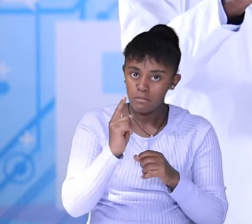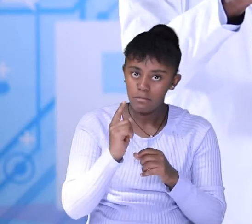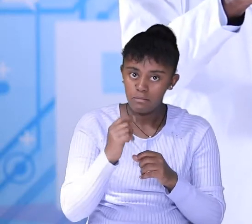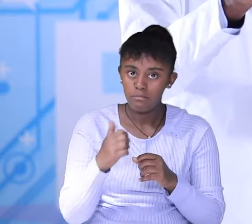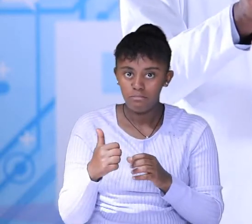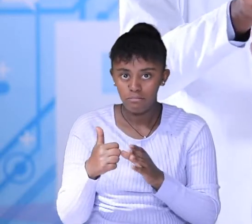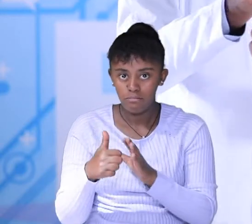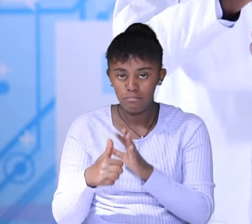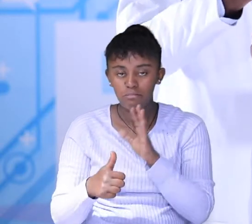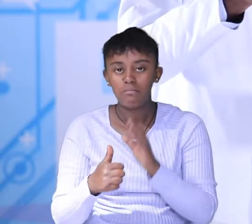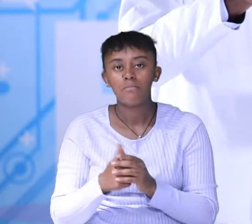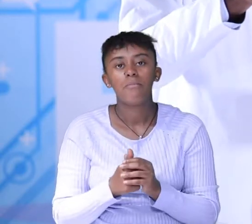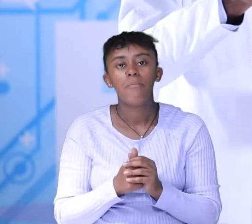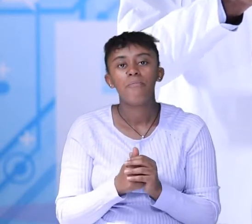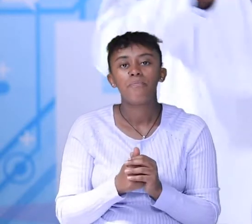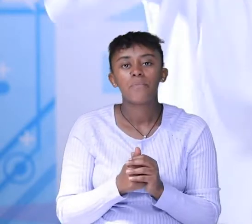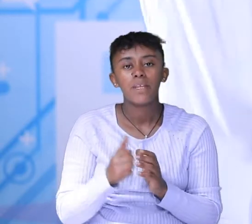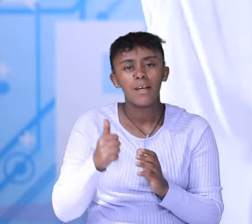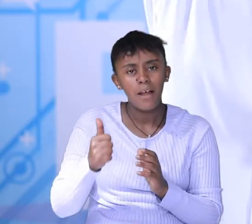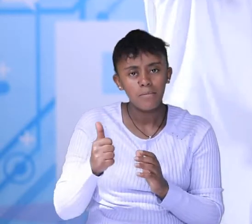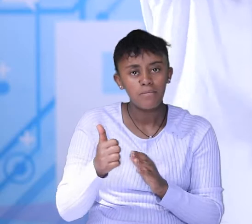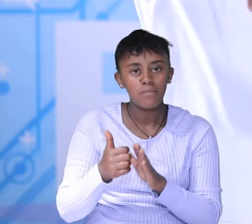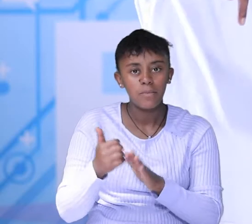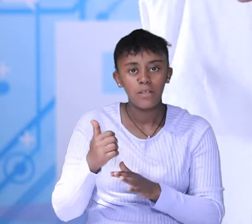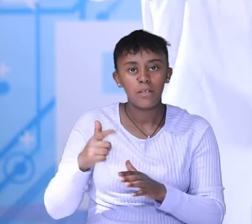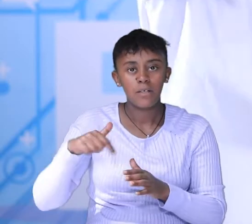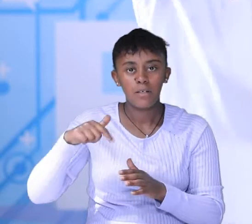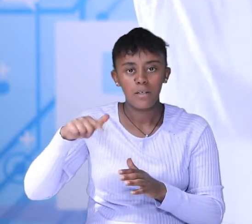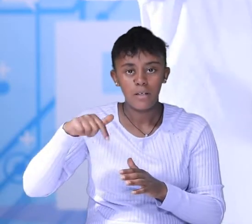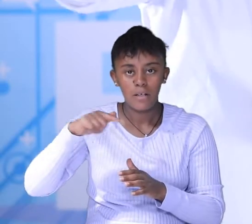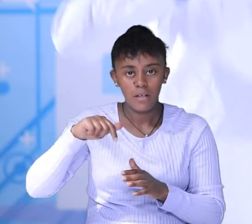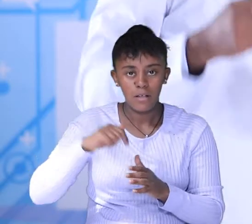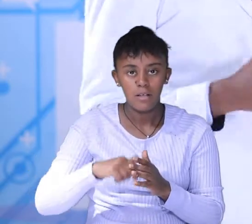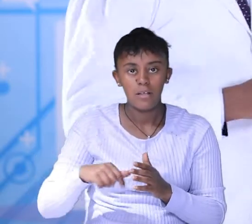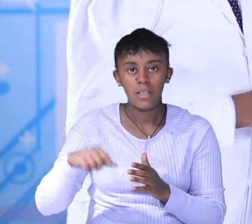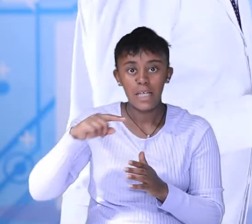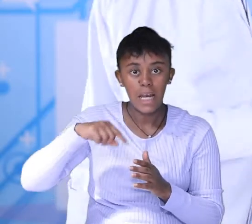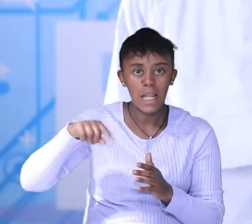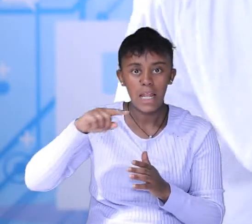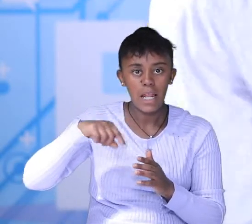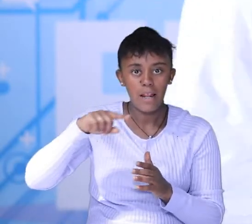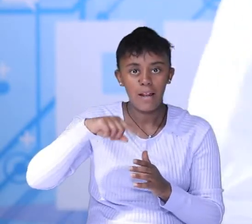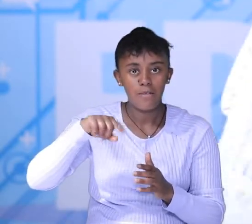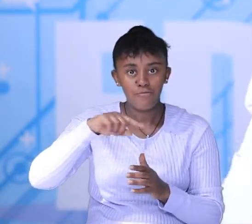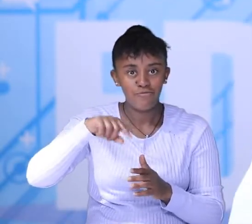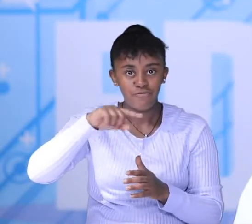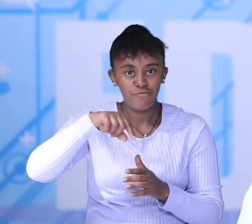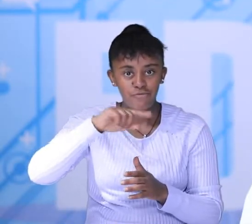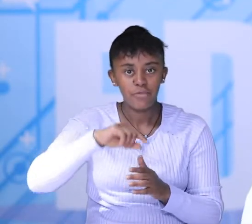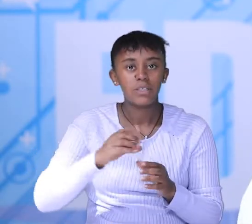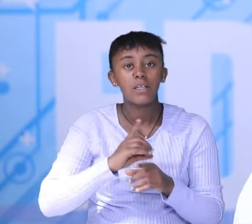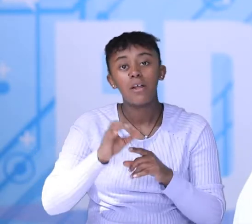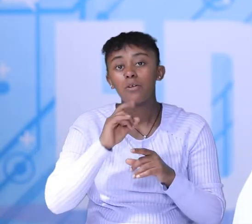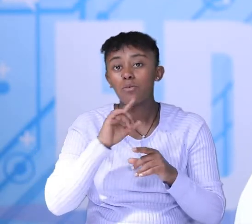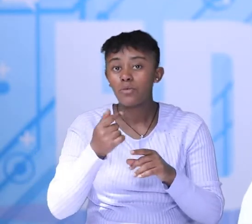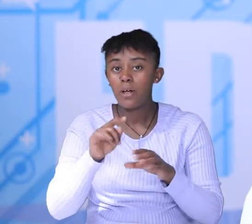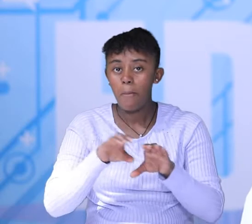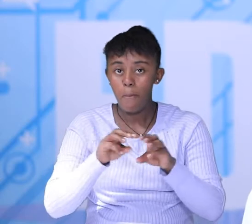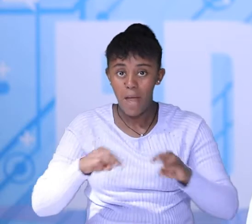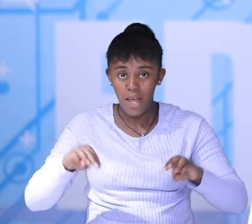to this is B, or you can call it to be W. We can call it to be width. Okay? So the